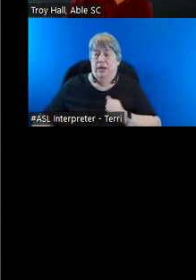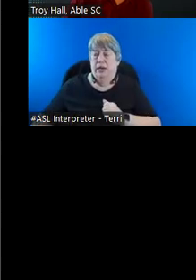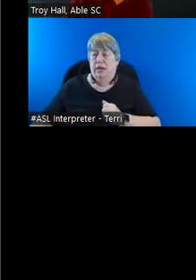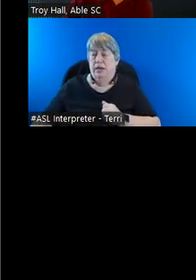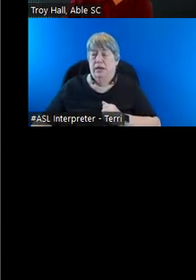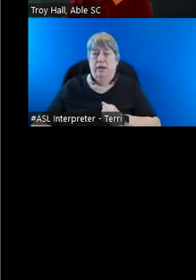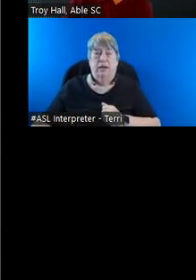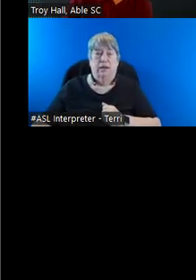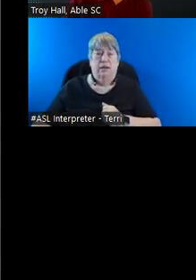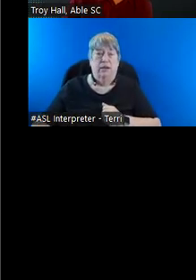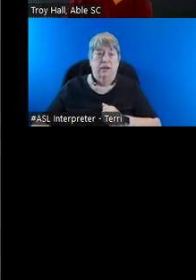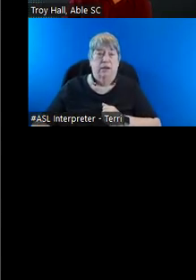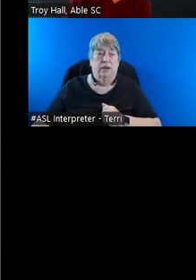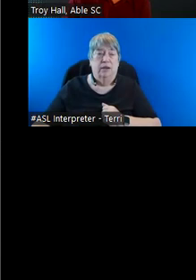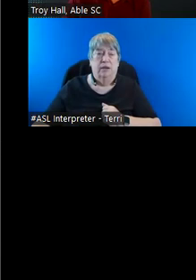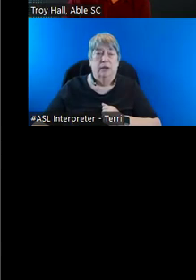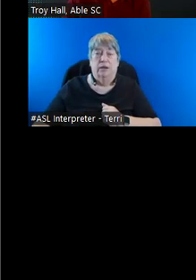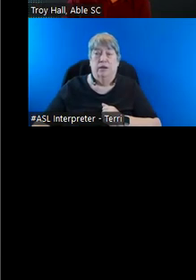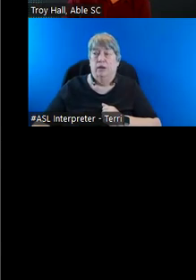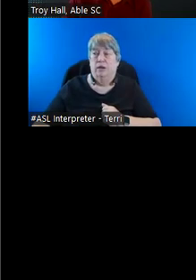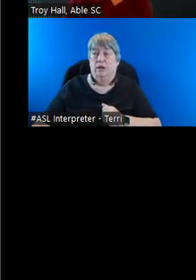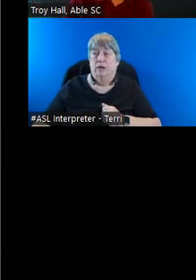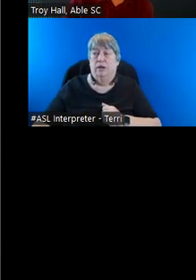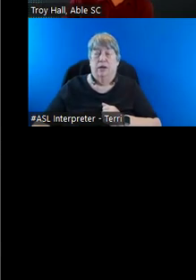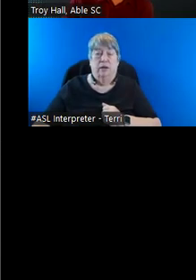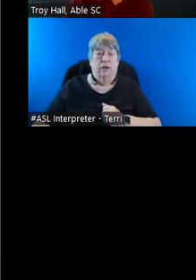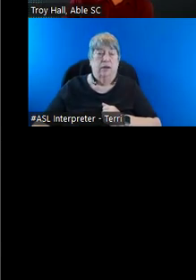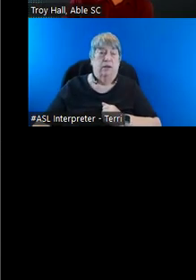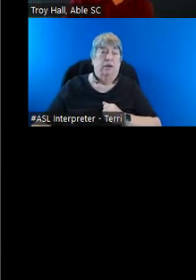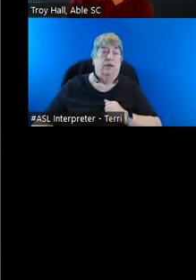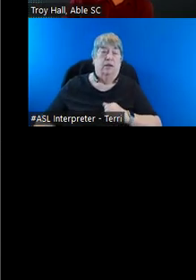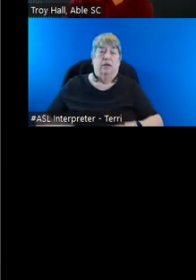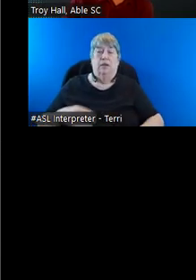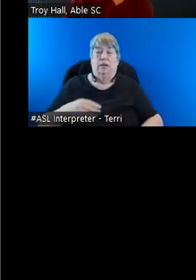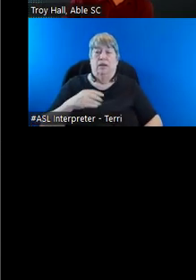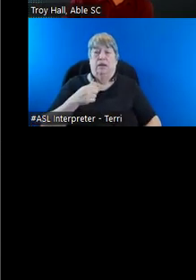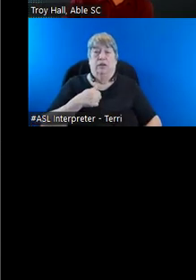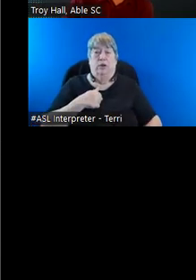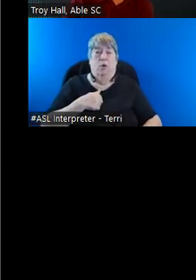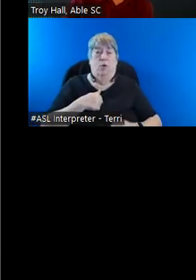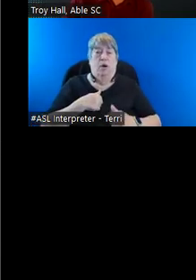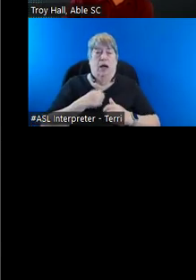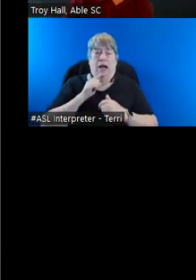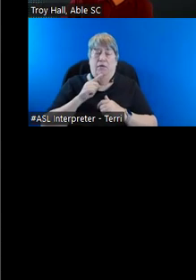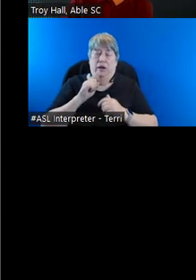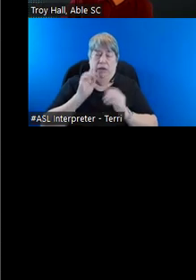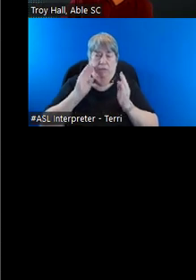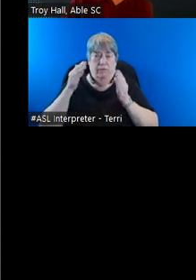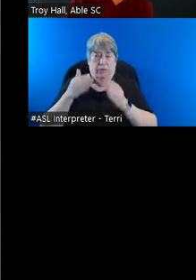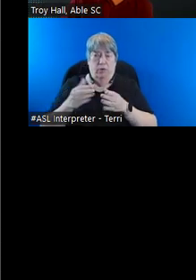to a little bit about data. So I am a pretty data-minded